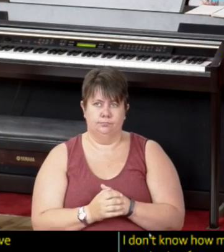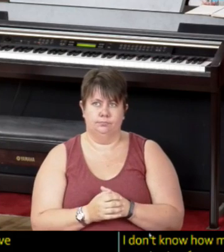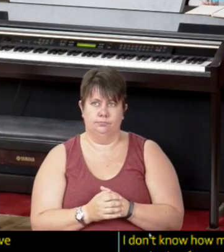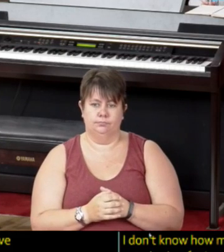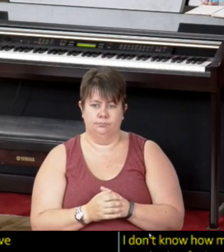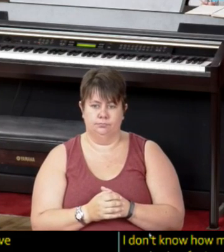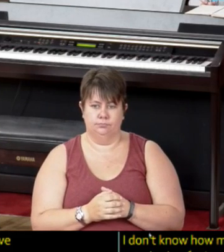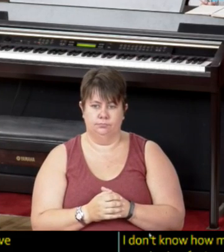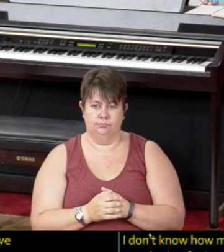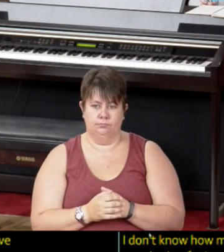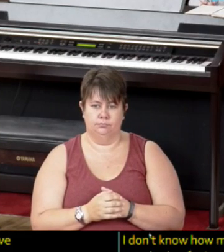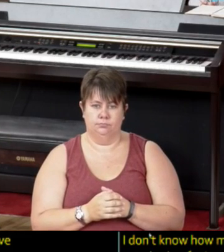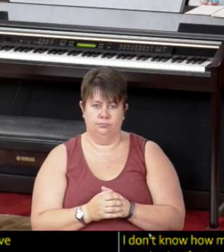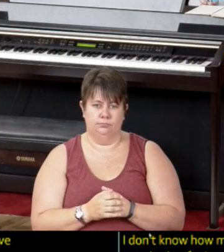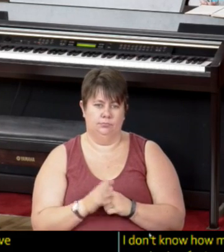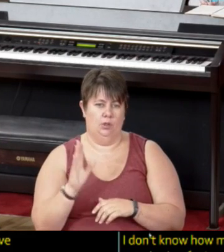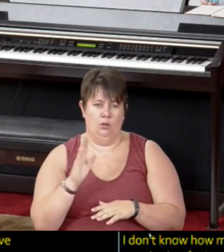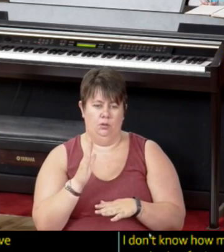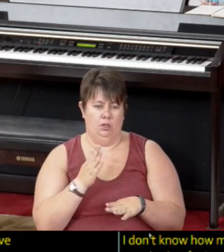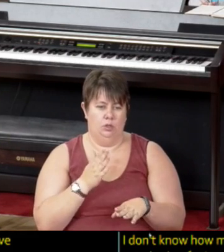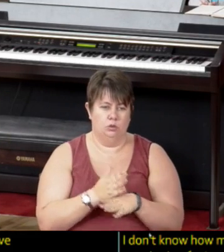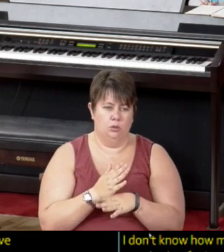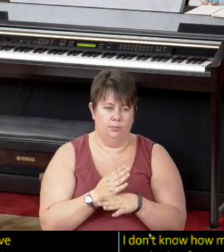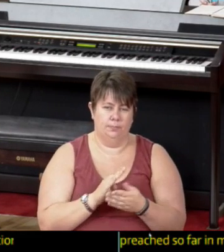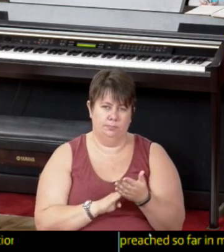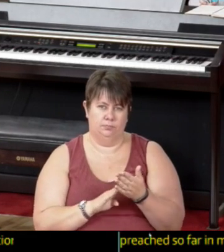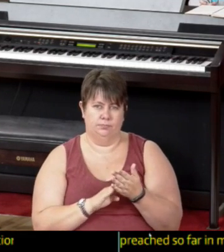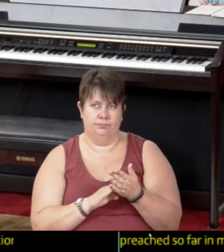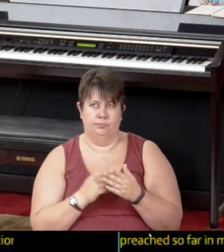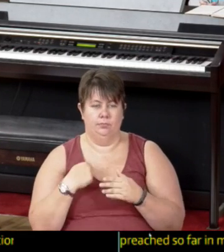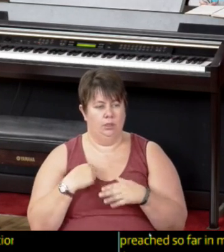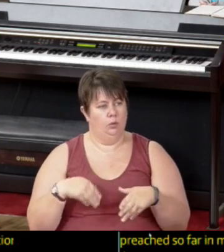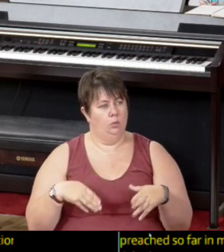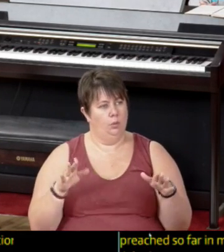Vocation, it's not a career, it's a vocation to be a minister. I don't know how many I've preached,